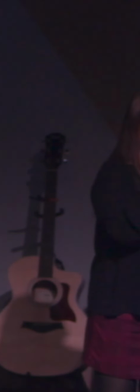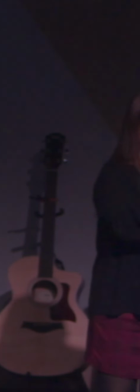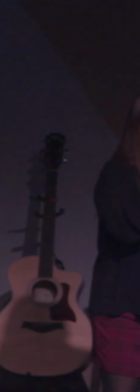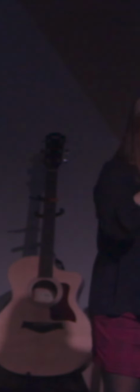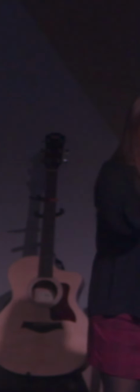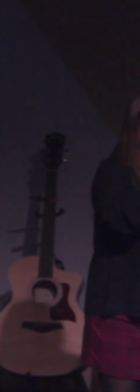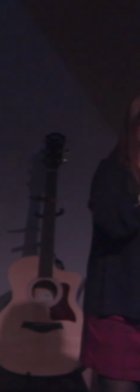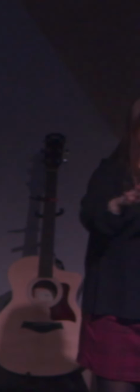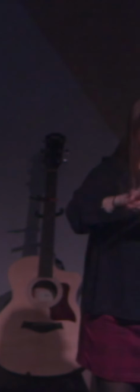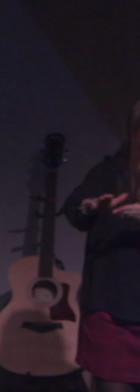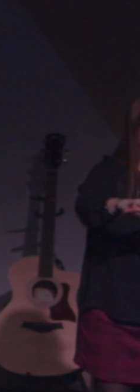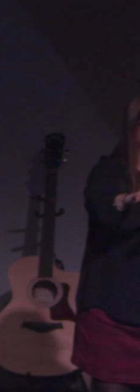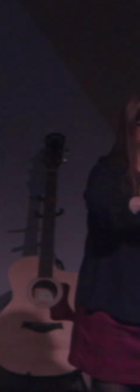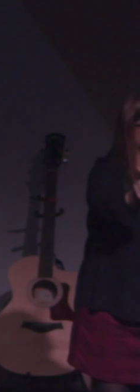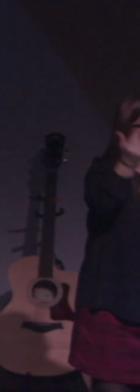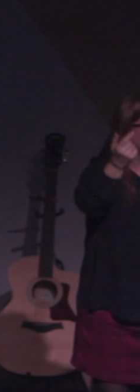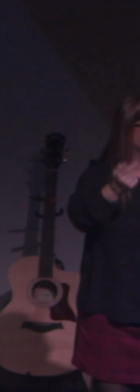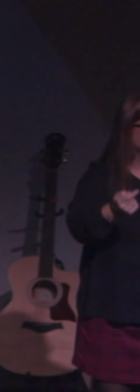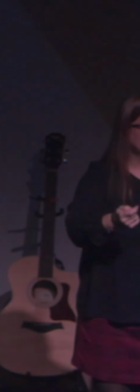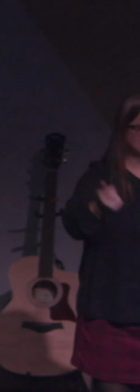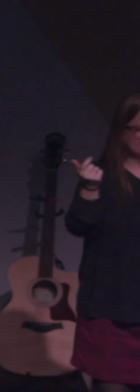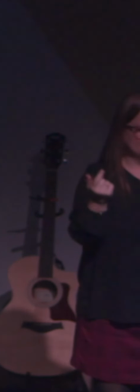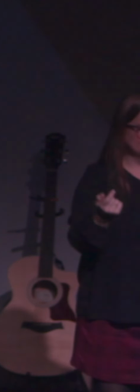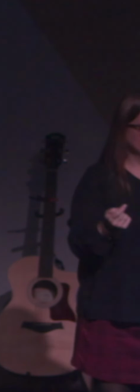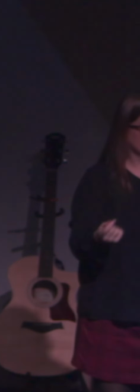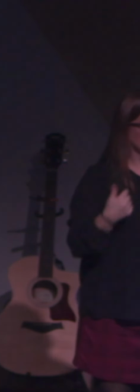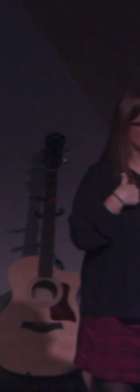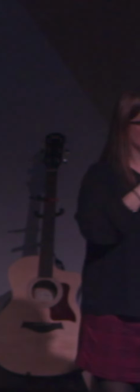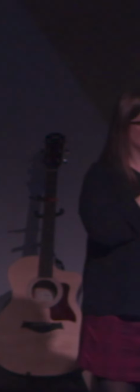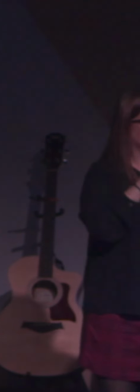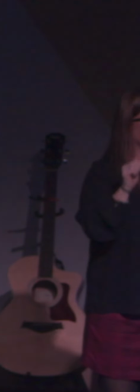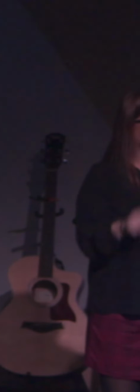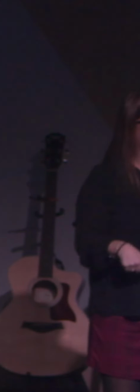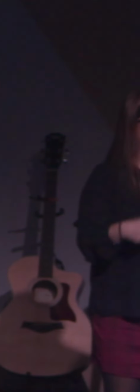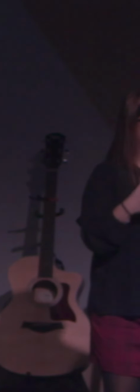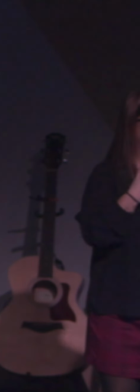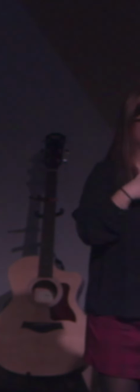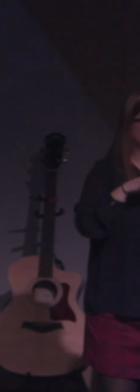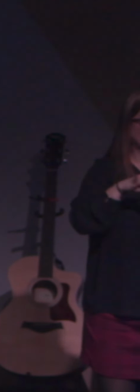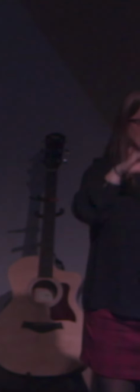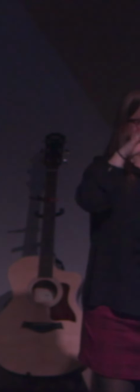rid of the debris, to get things out of the way so that ultimately we could have the nourishment of a relationship with God.